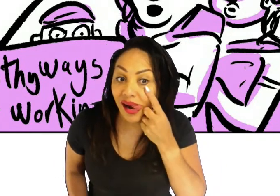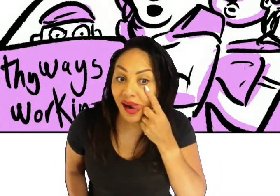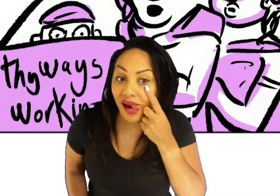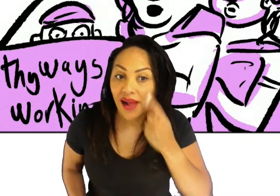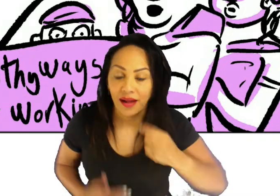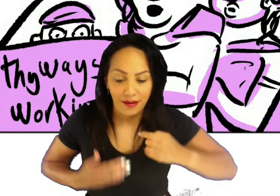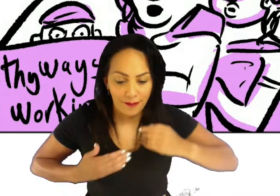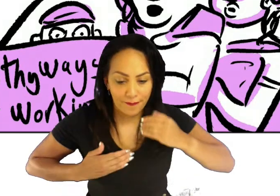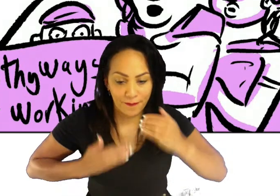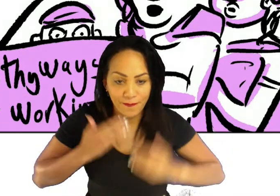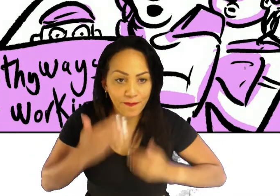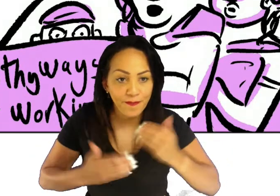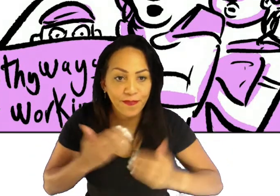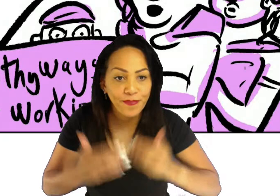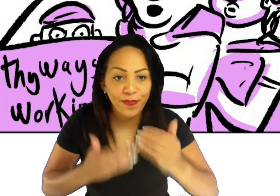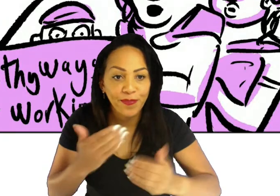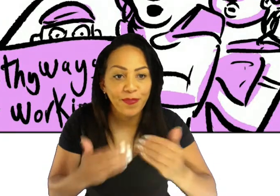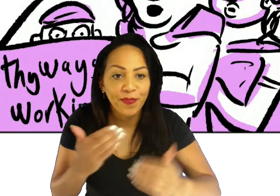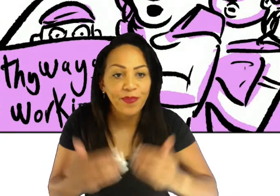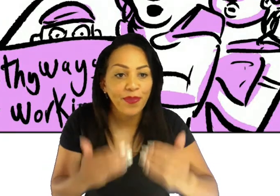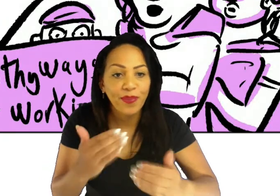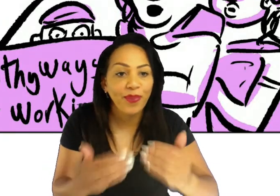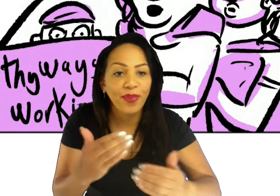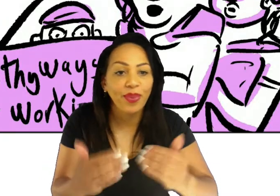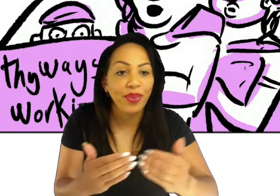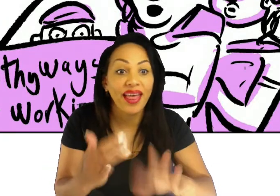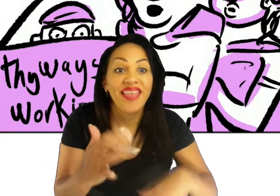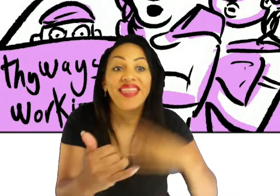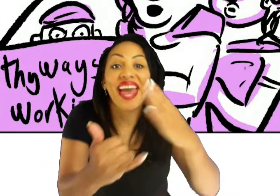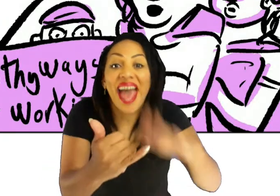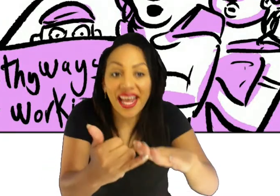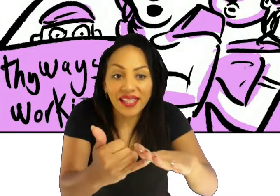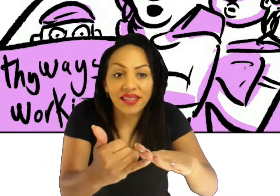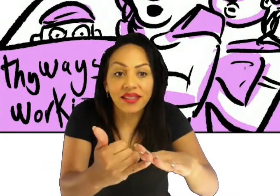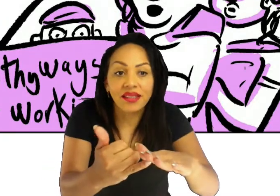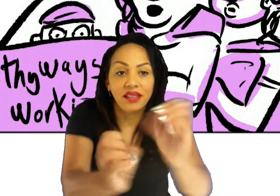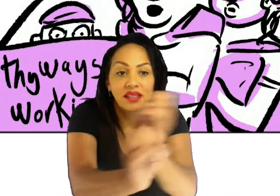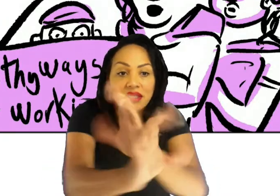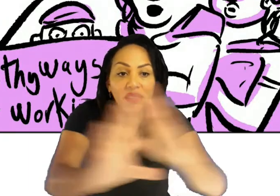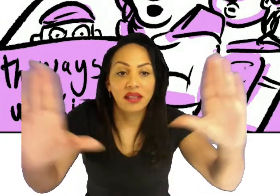different and continuing to work iteratively.